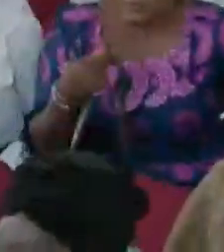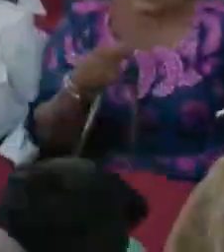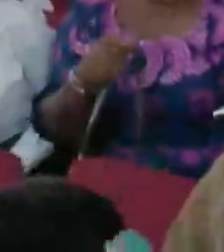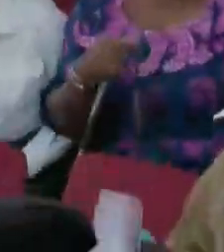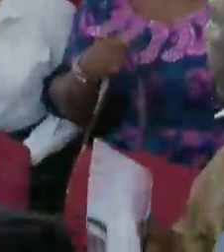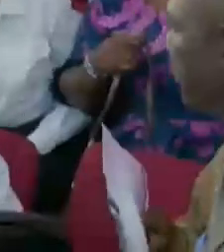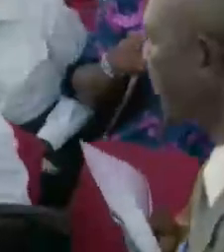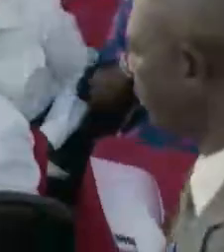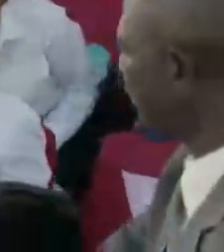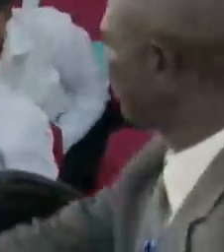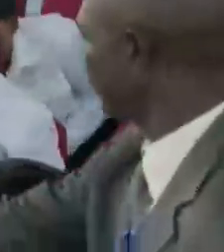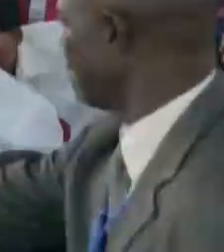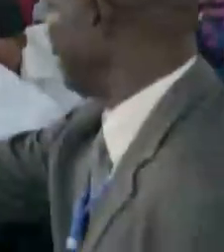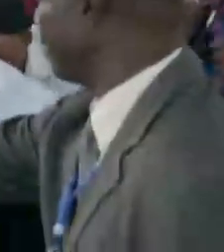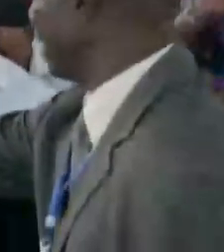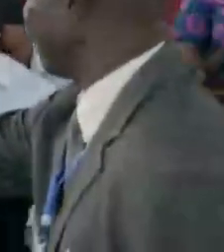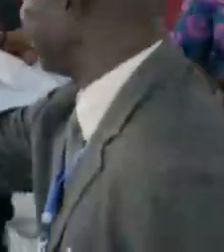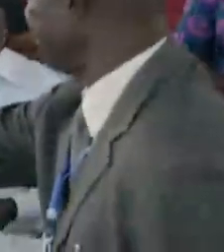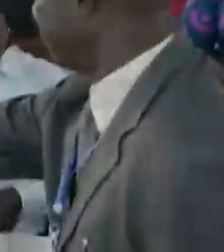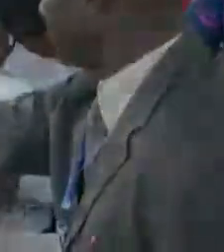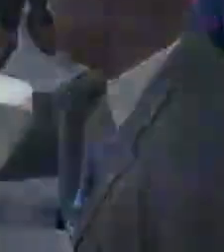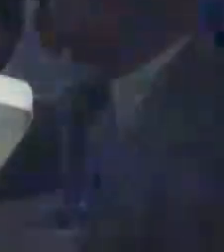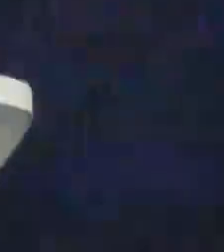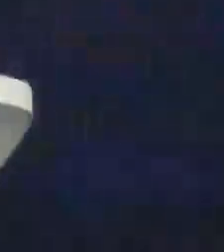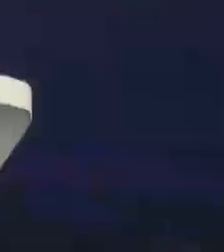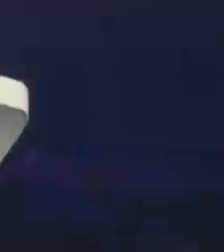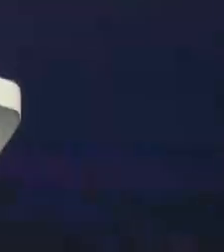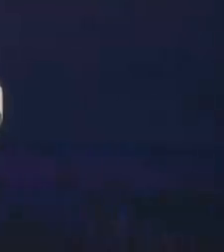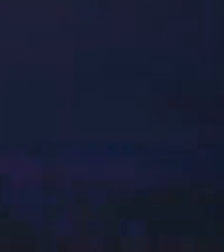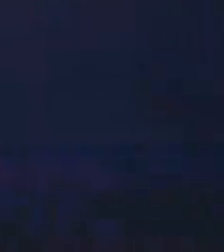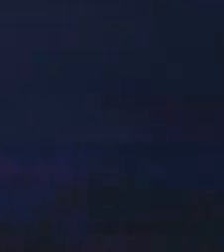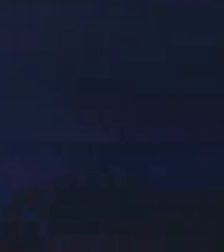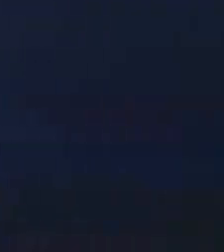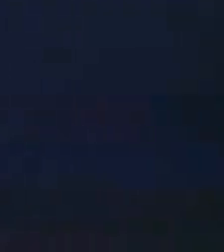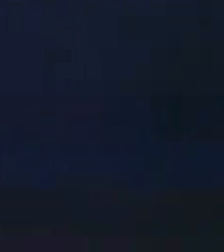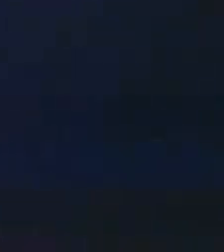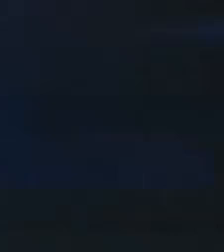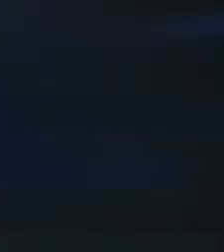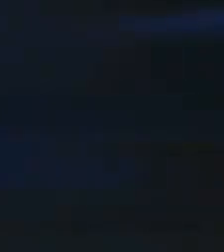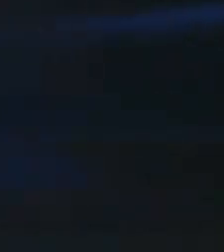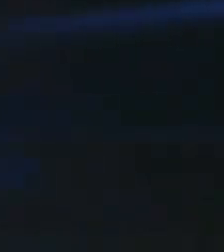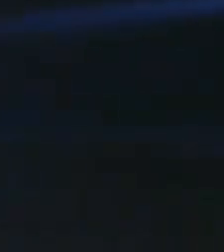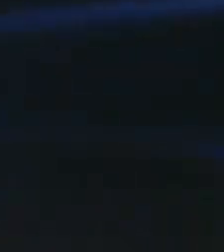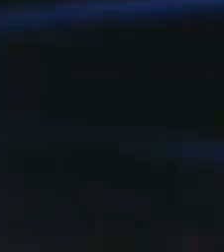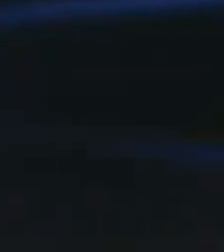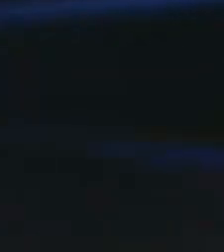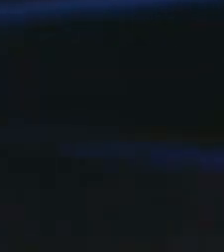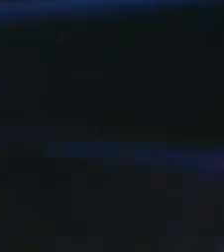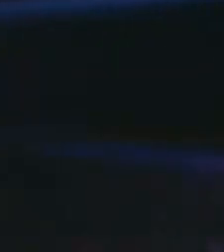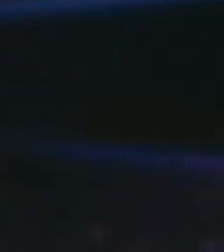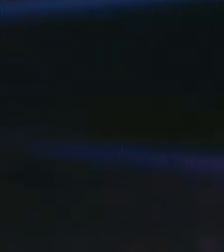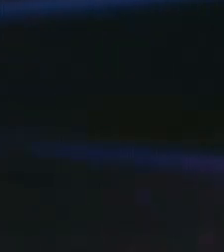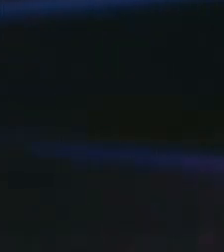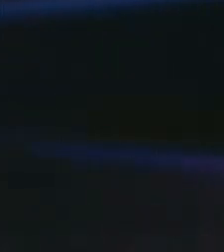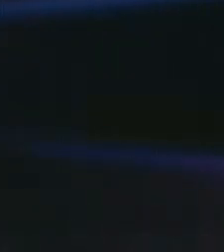Joshua chapter 1. And I'm reading from verses 1 and 2. Joshua